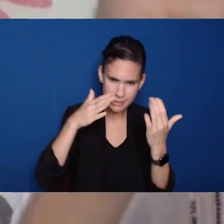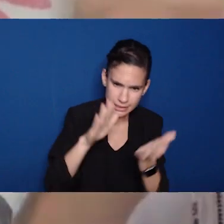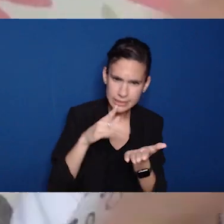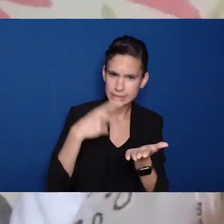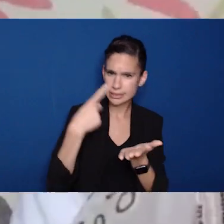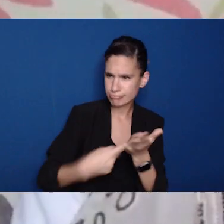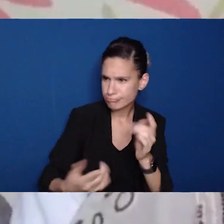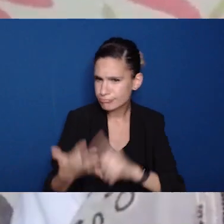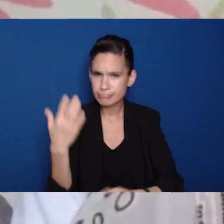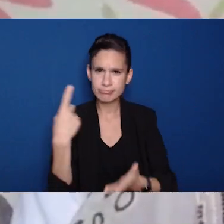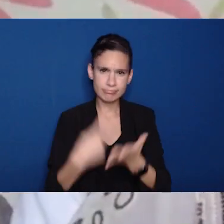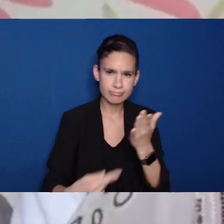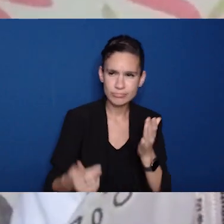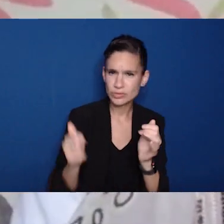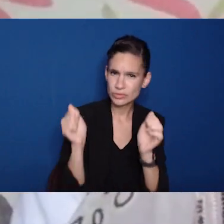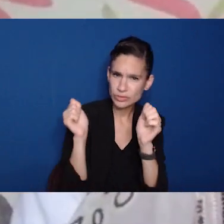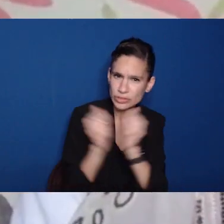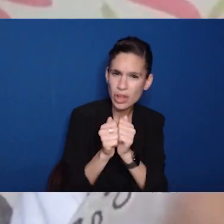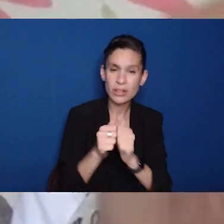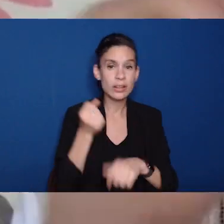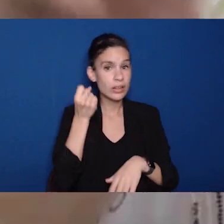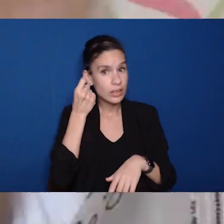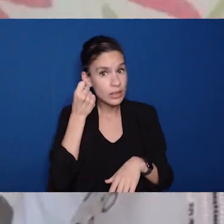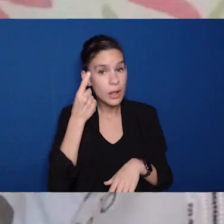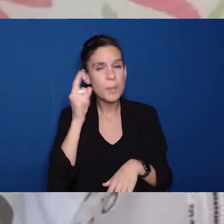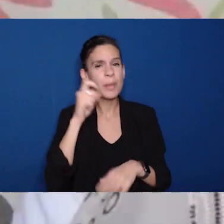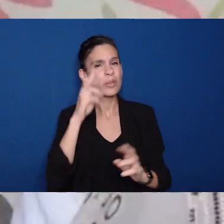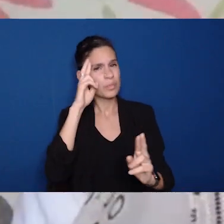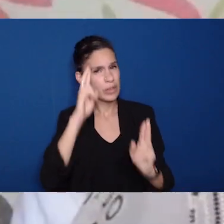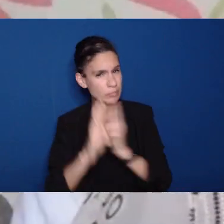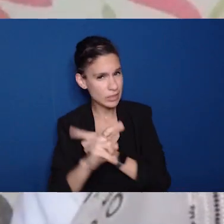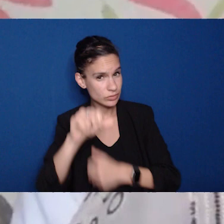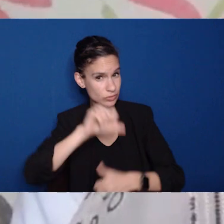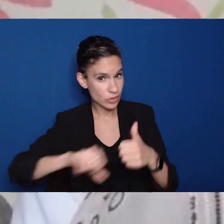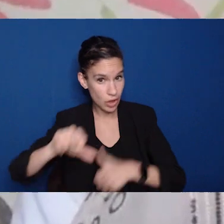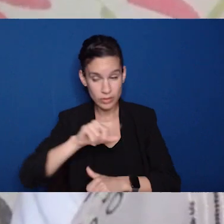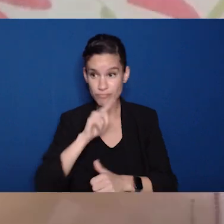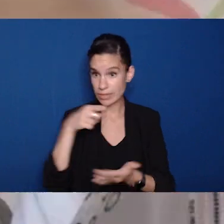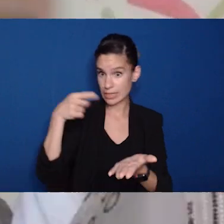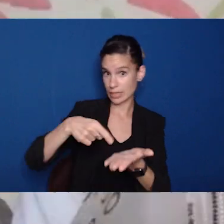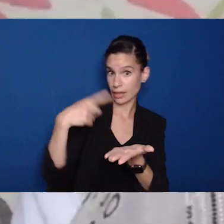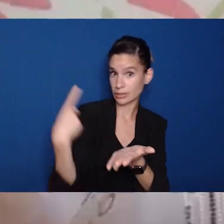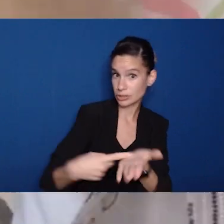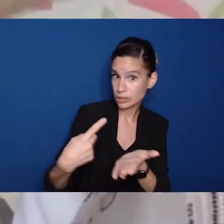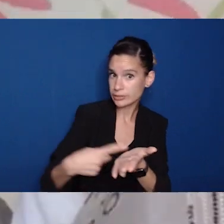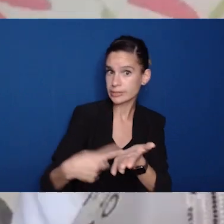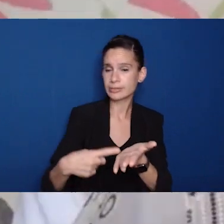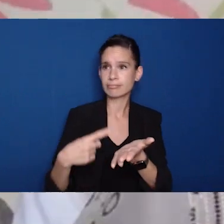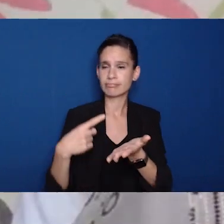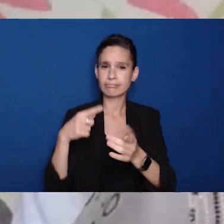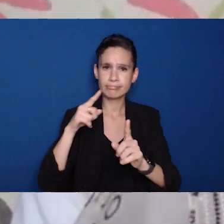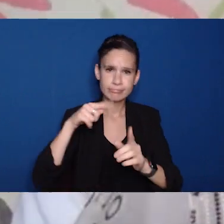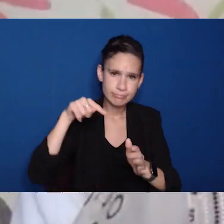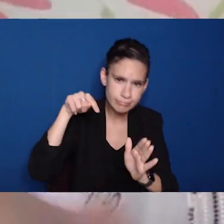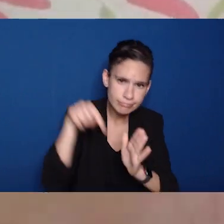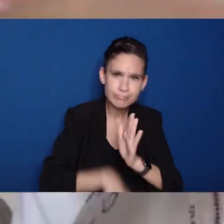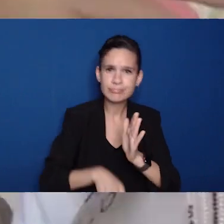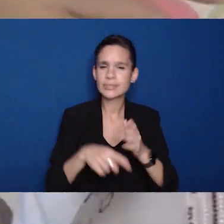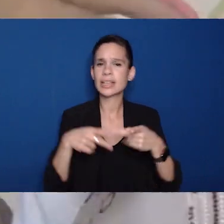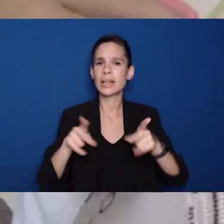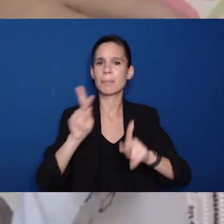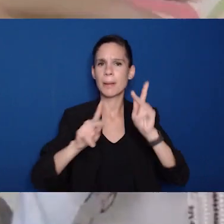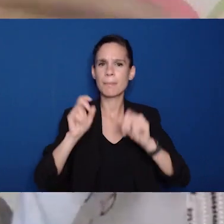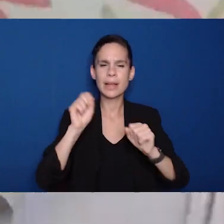have vigorous debate, as long as it's full of respect. But the debate allows for